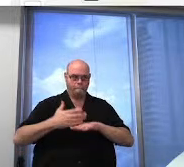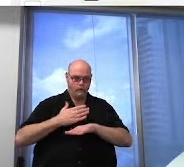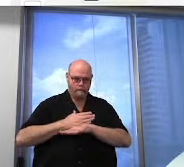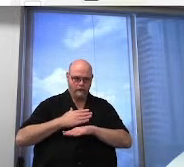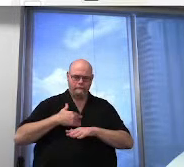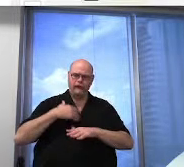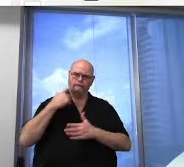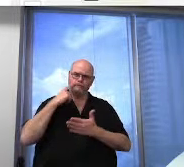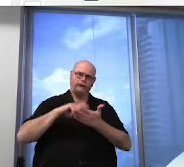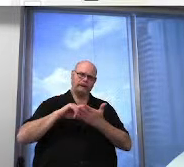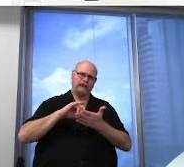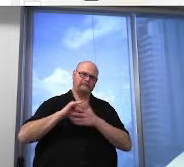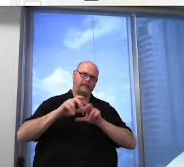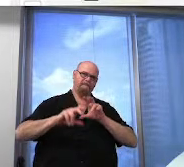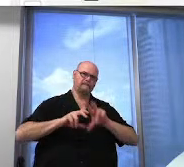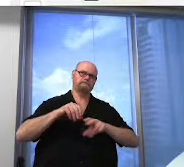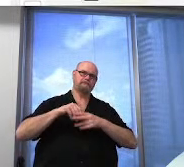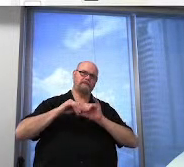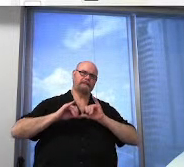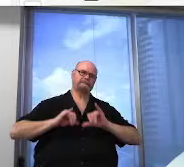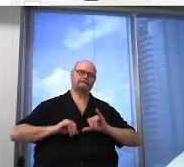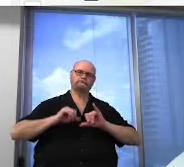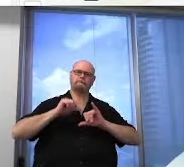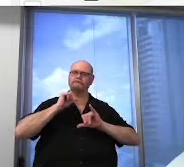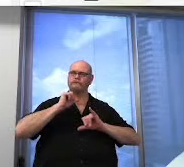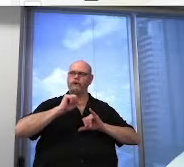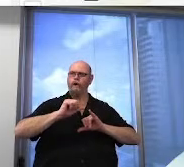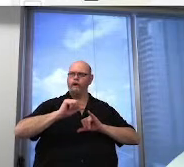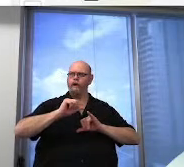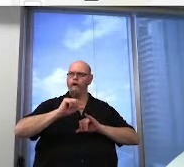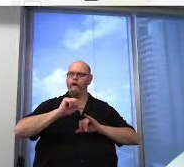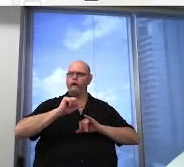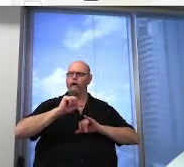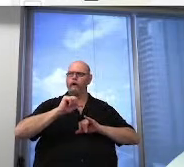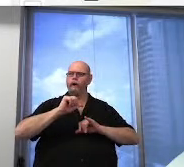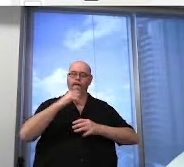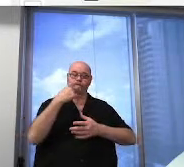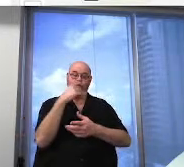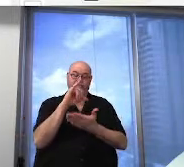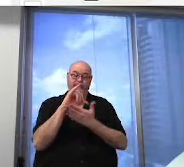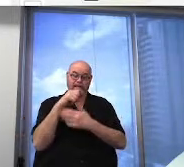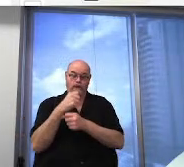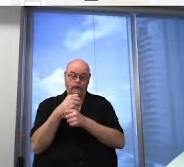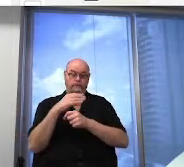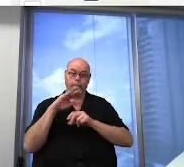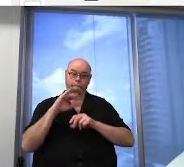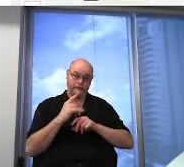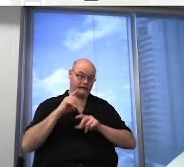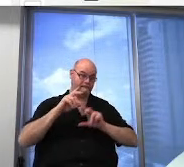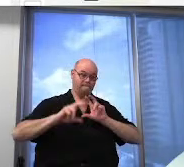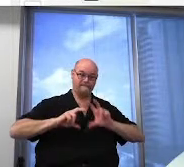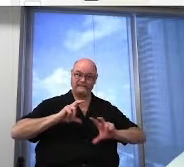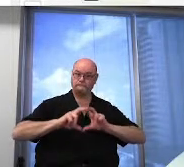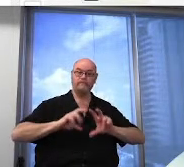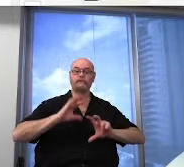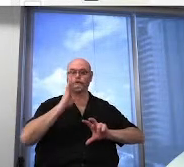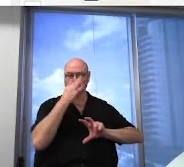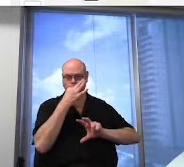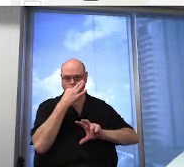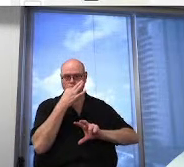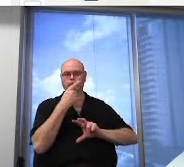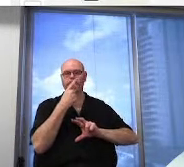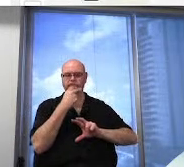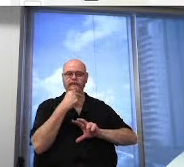also recognize that investments on the system are exponential, not linear. So the sooner you make bigger investments, the sooner you're going to be able